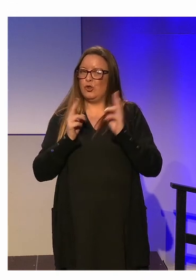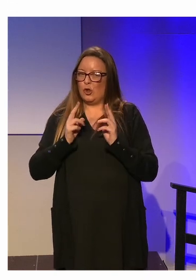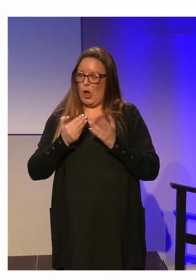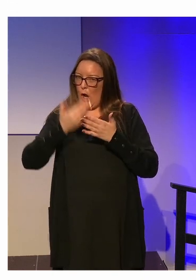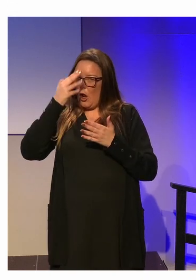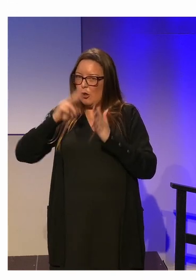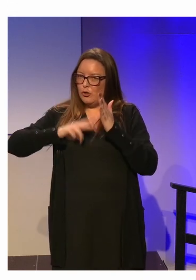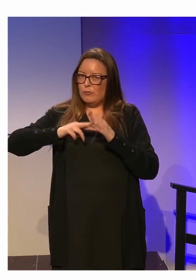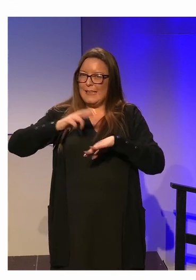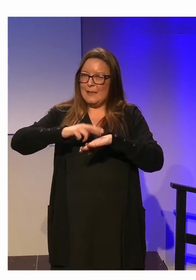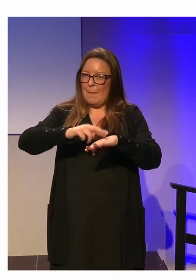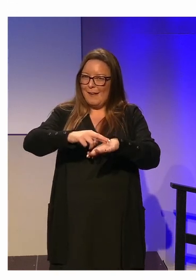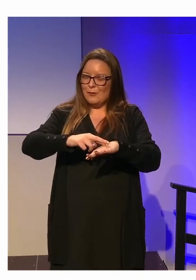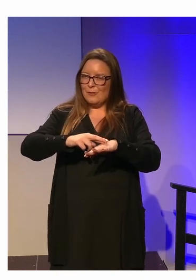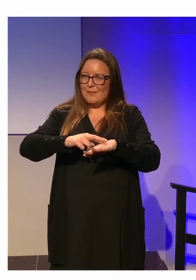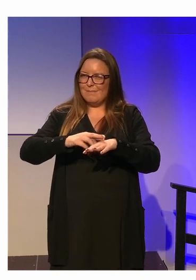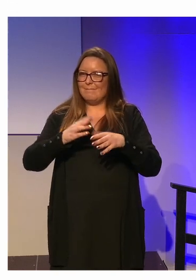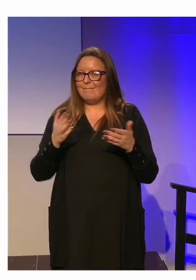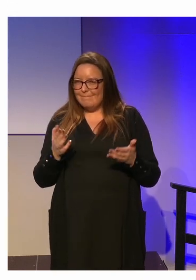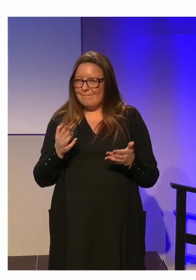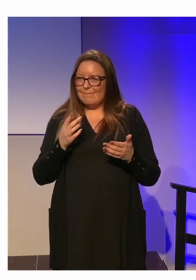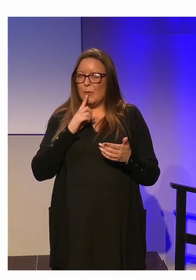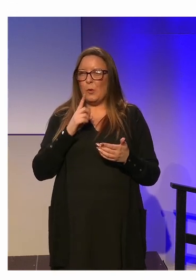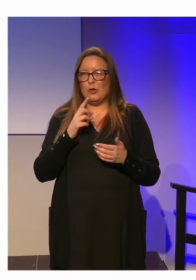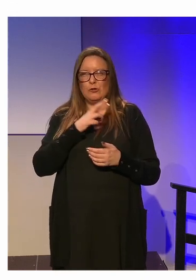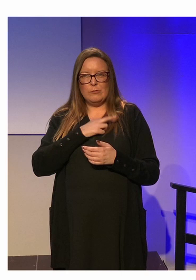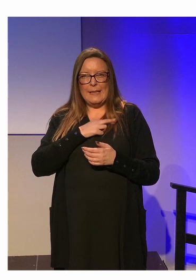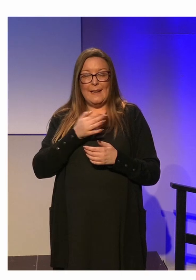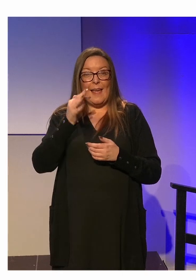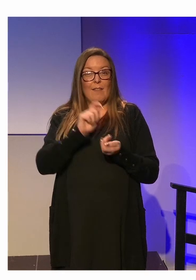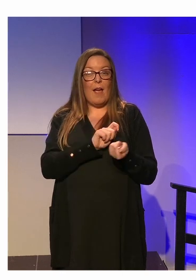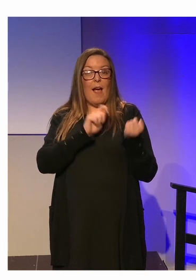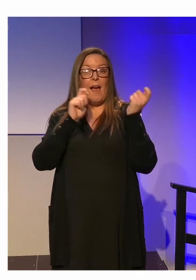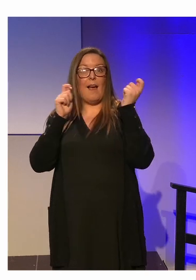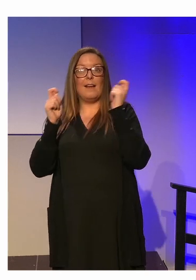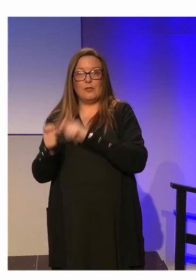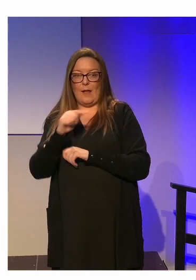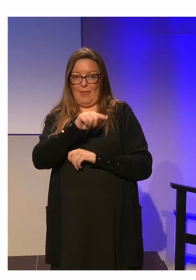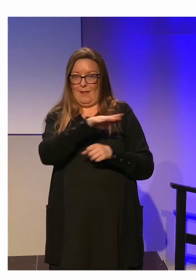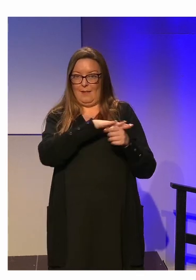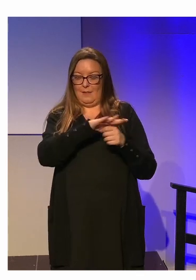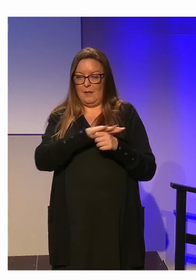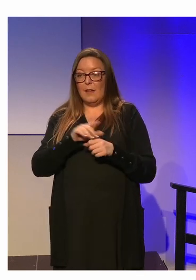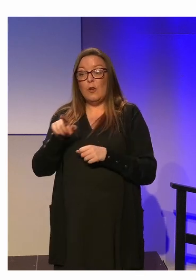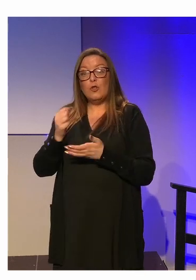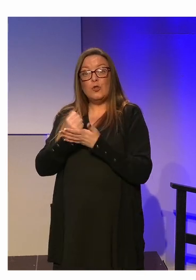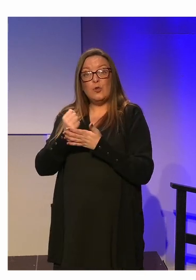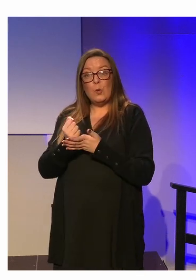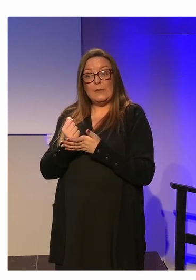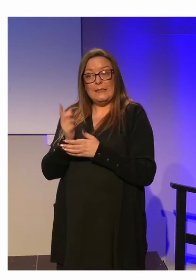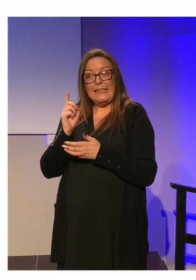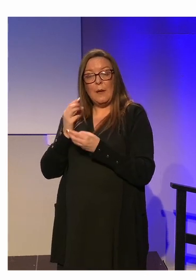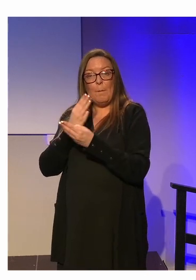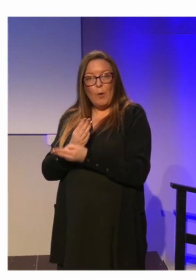be able to get that content. But actually, if we took that and changed it, it would be the student did poorly because